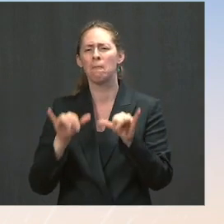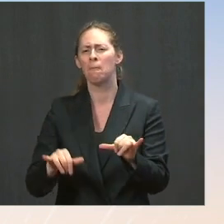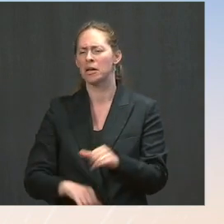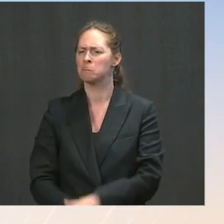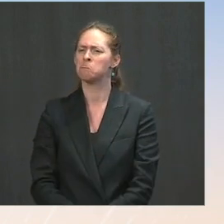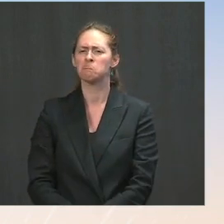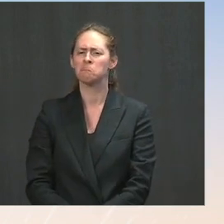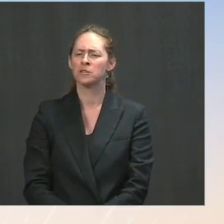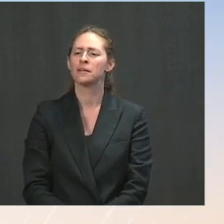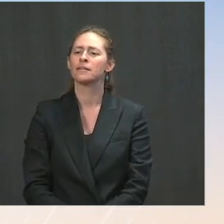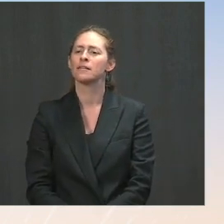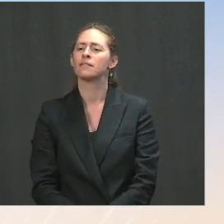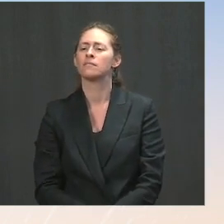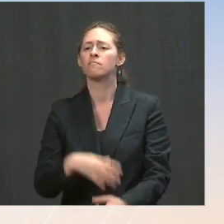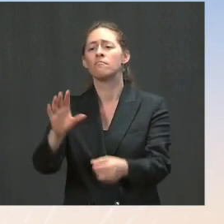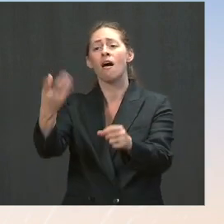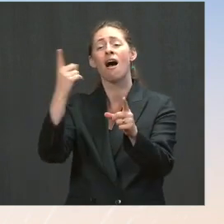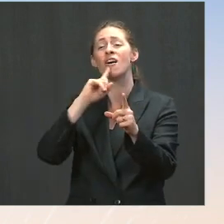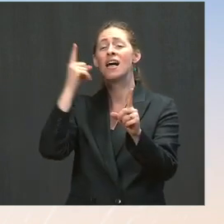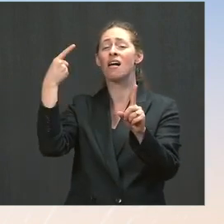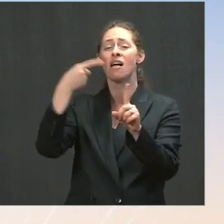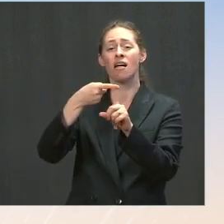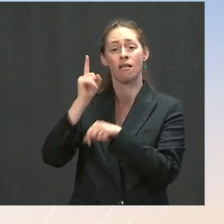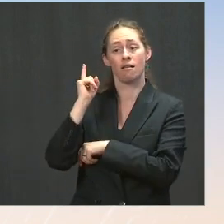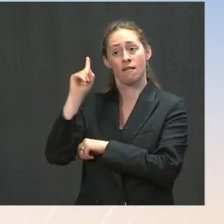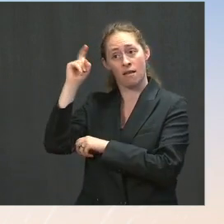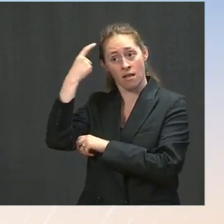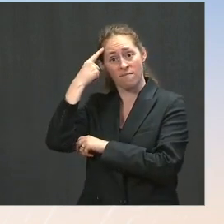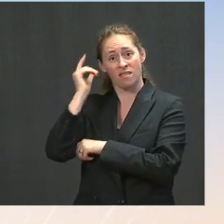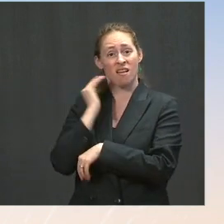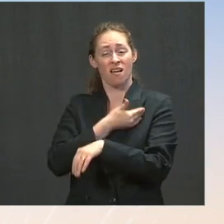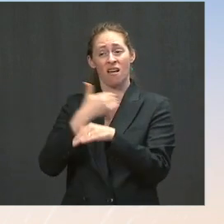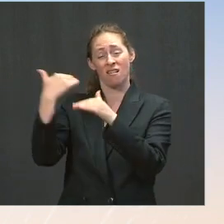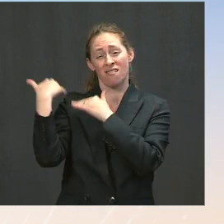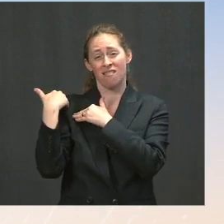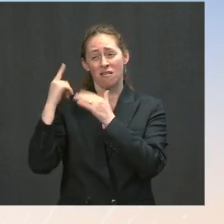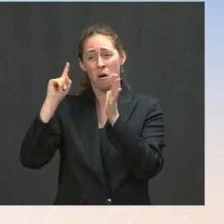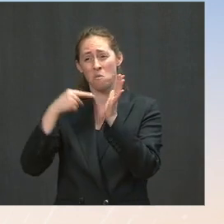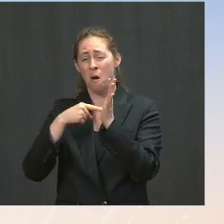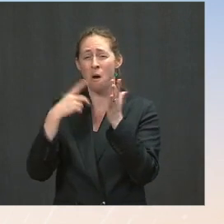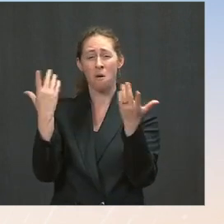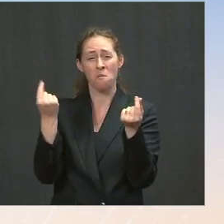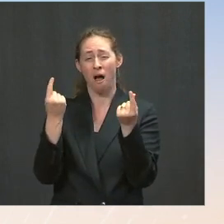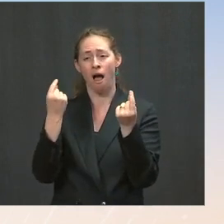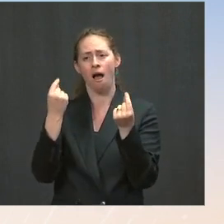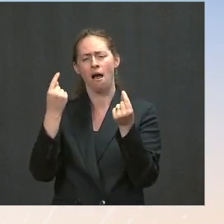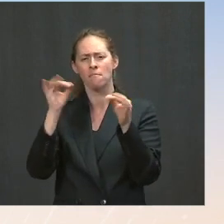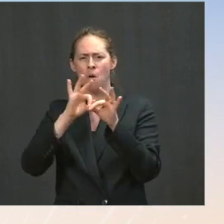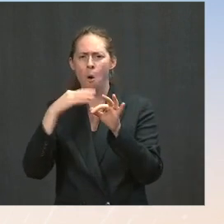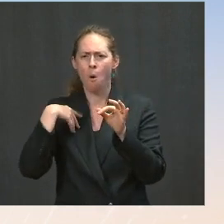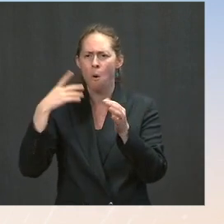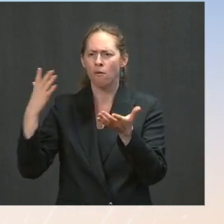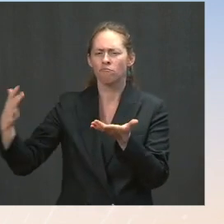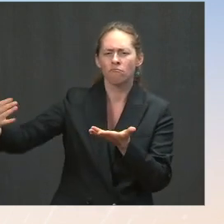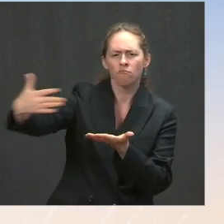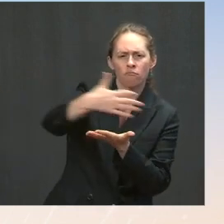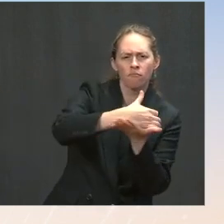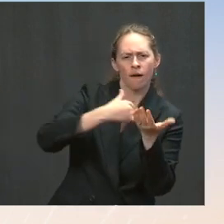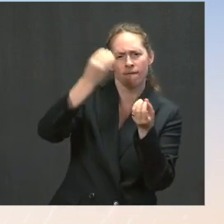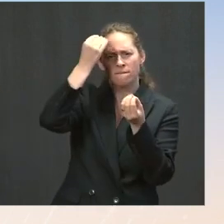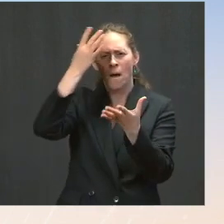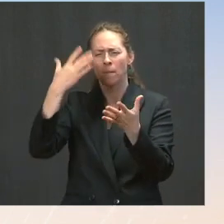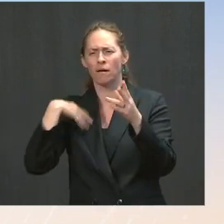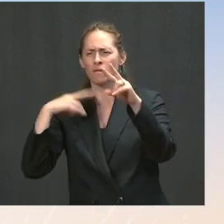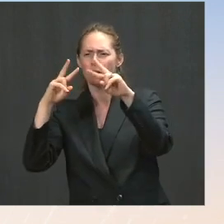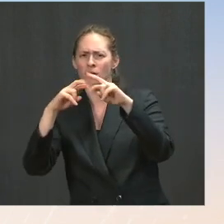the role of the federal government and our public health officials is to continue to look at evolving data, evolving threats